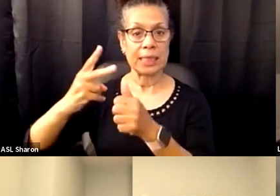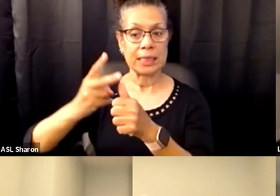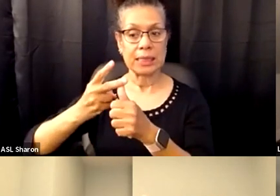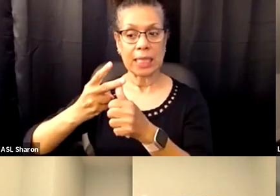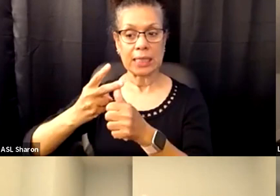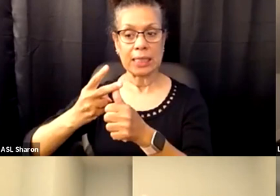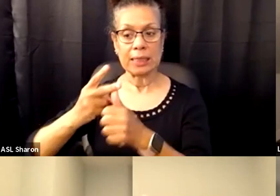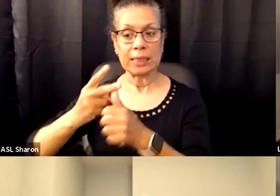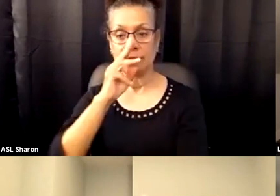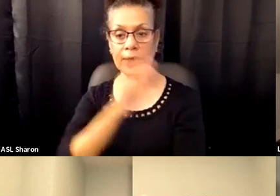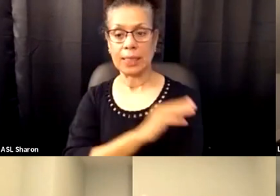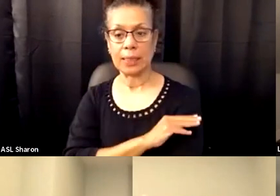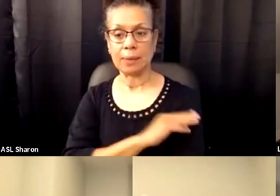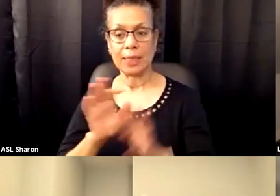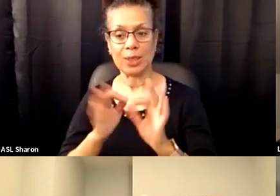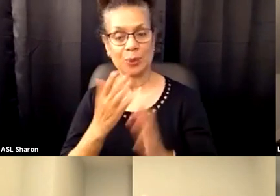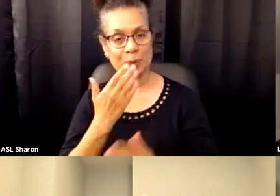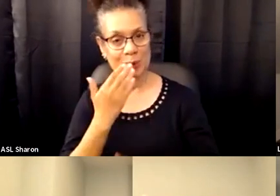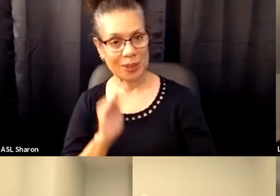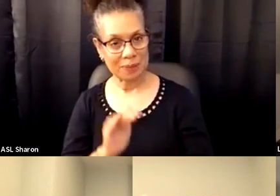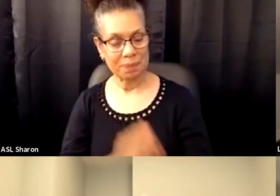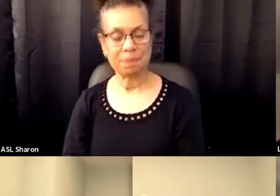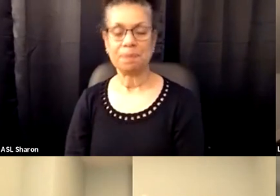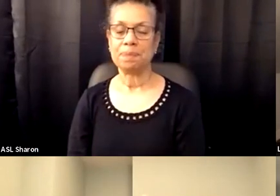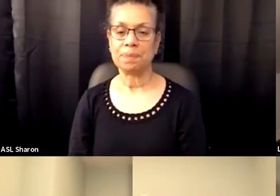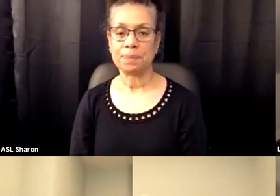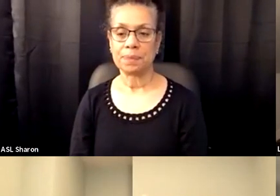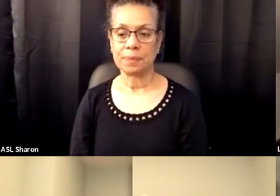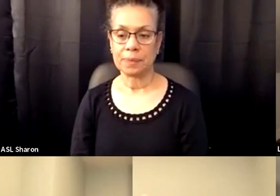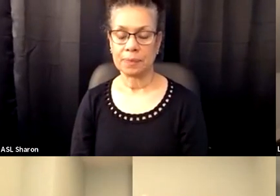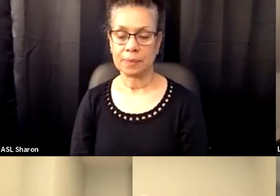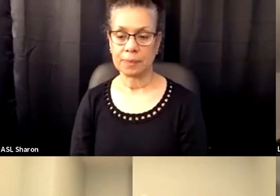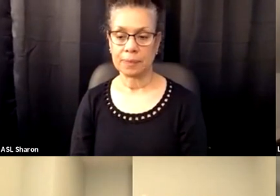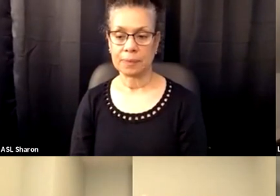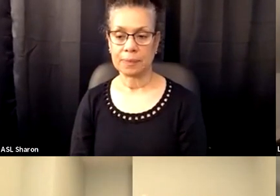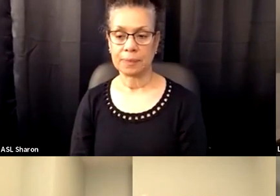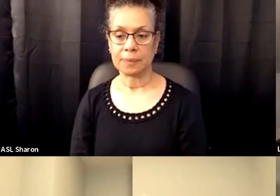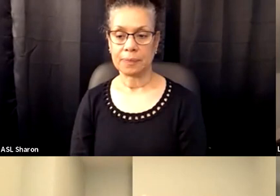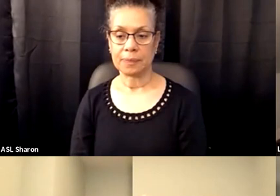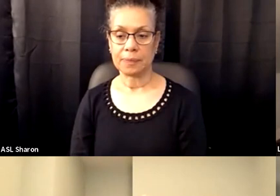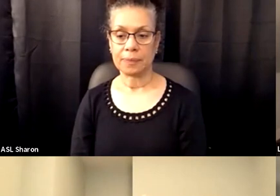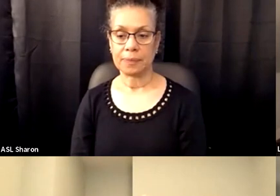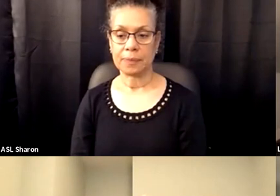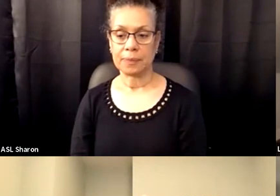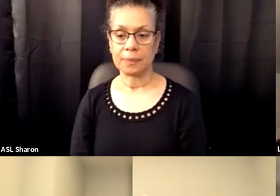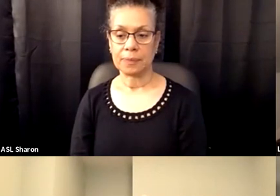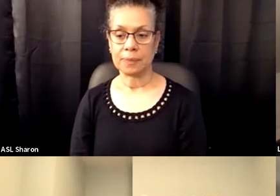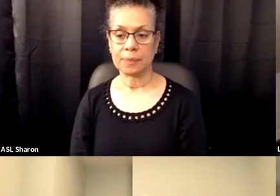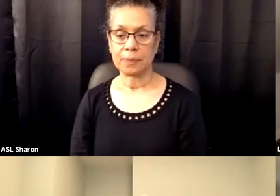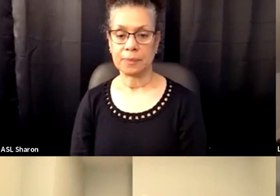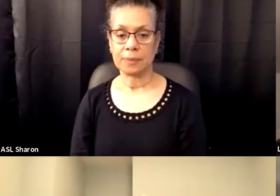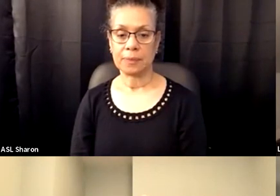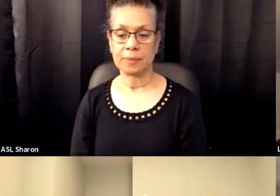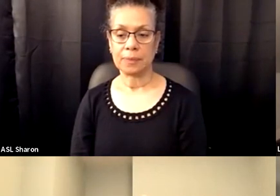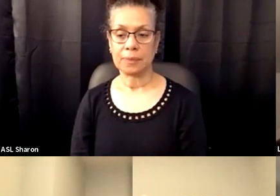good evening okay hi good evening everyone my name is v um i will be the vietnamese